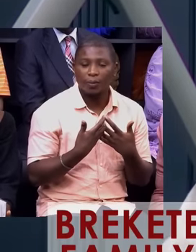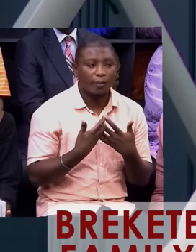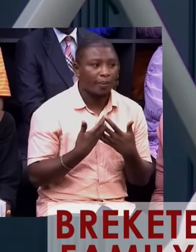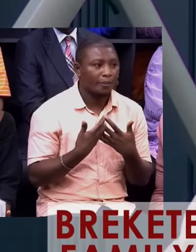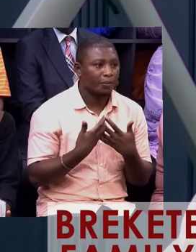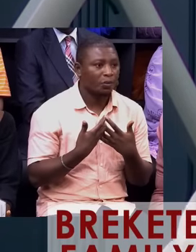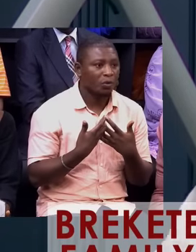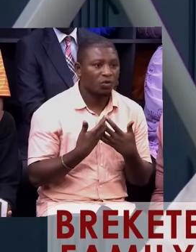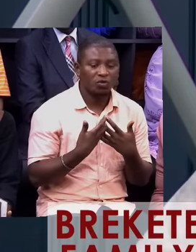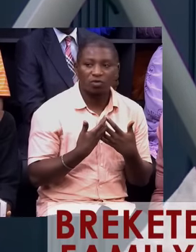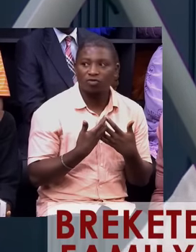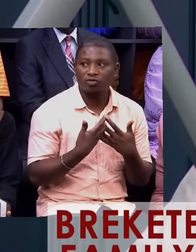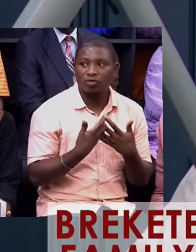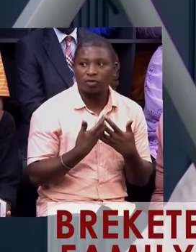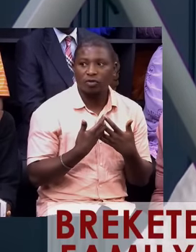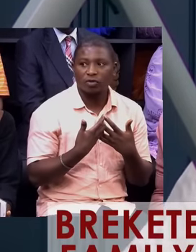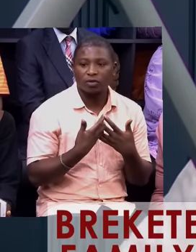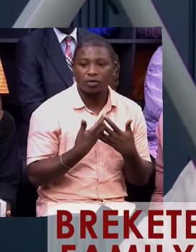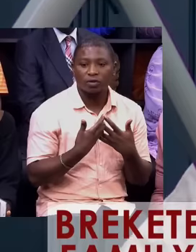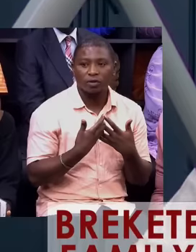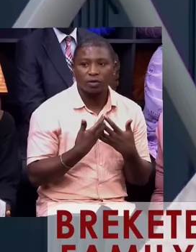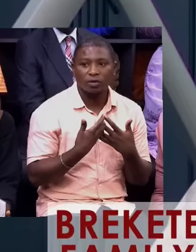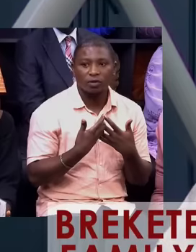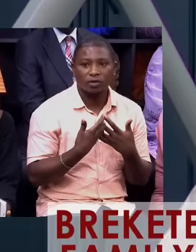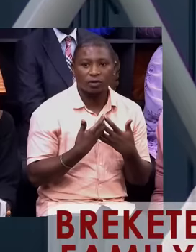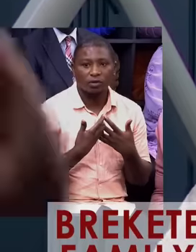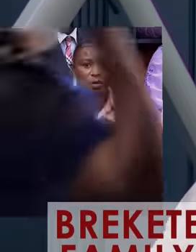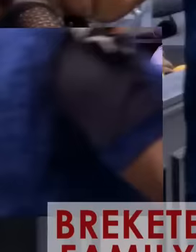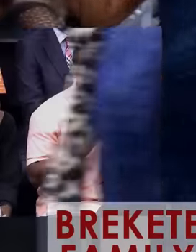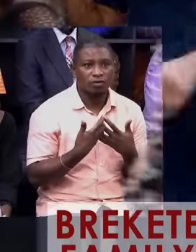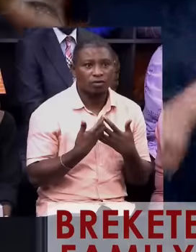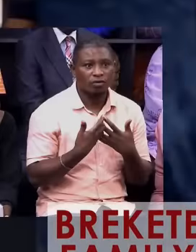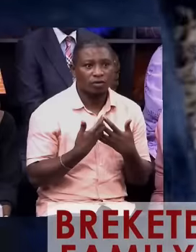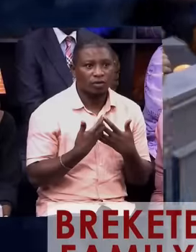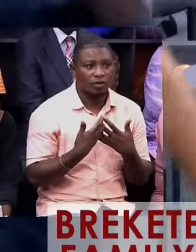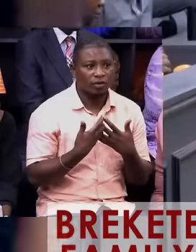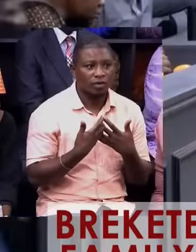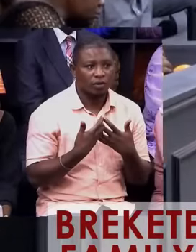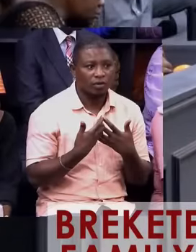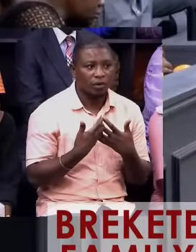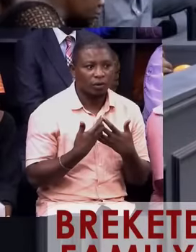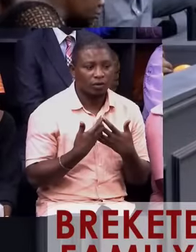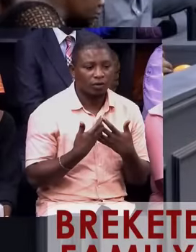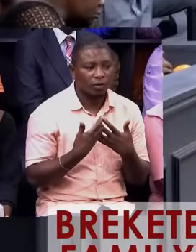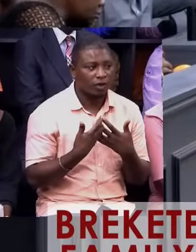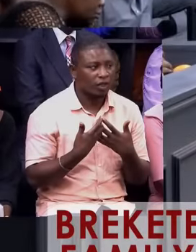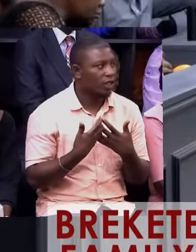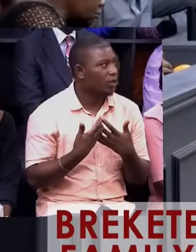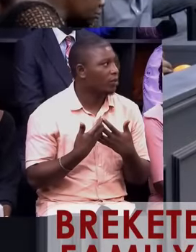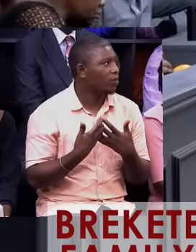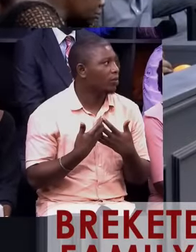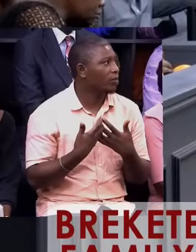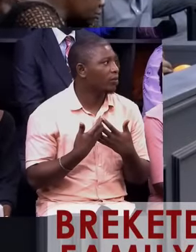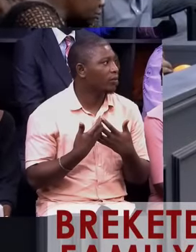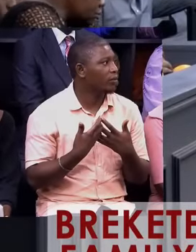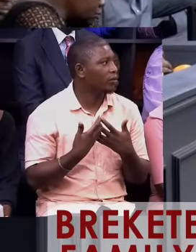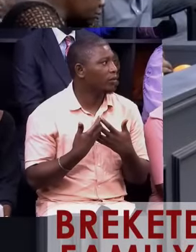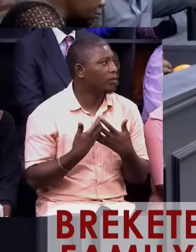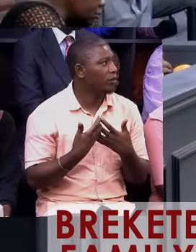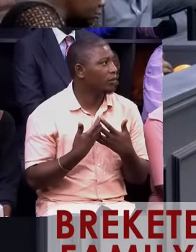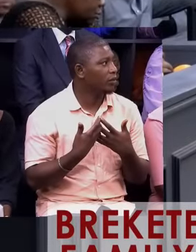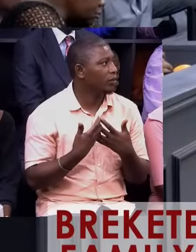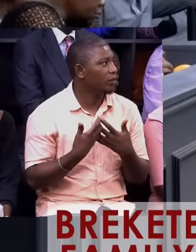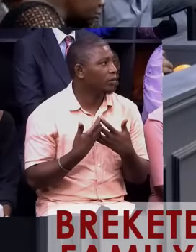please ma no no run no run your condition no good for run now you can say I go carry yourself I for